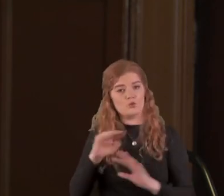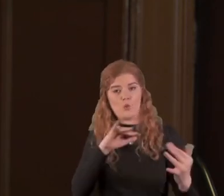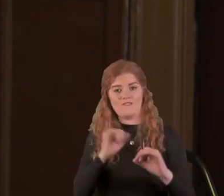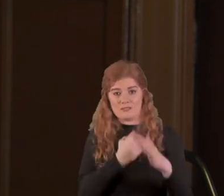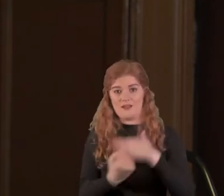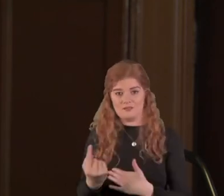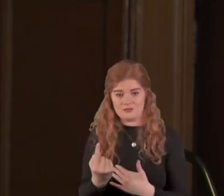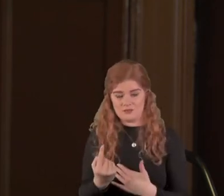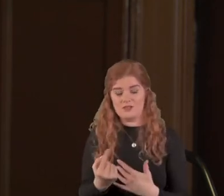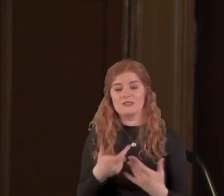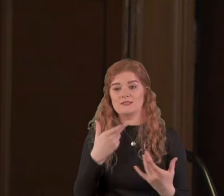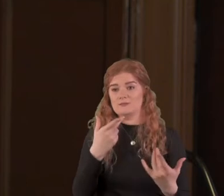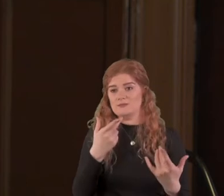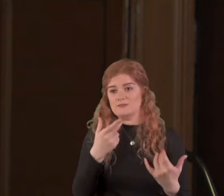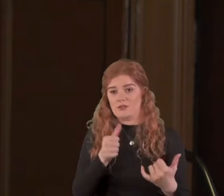Independence were there